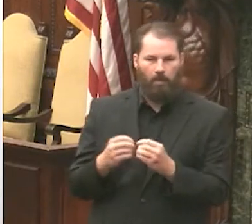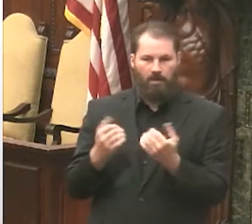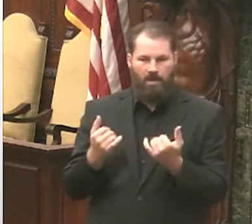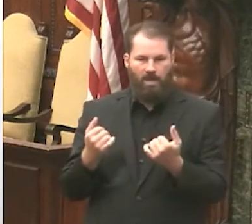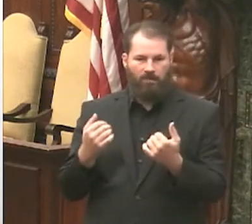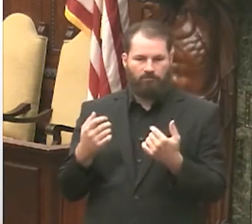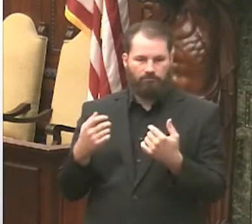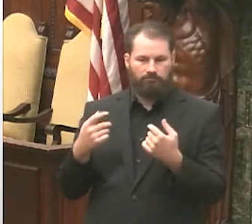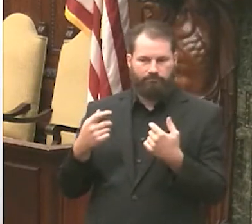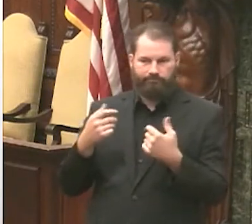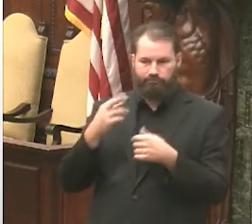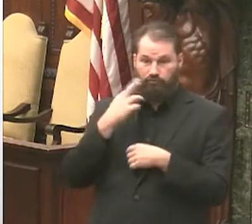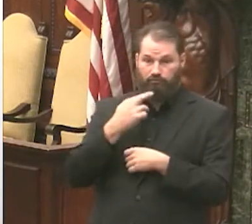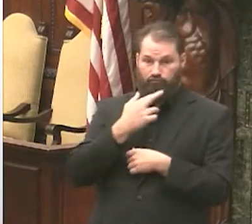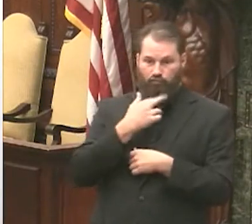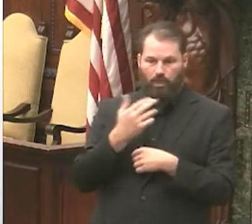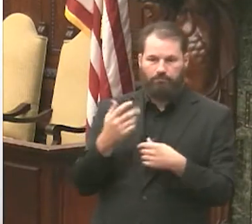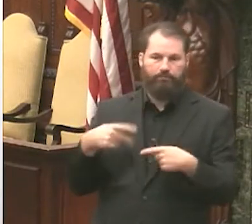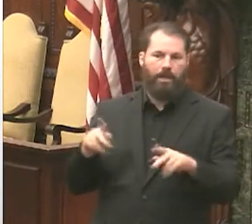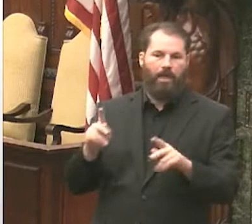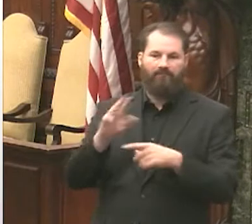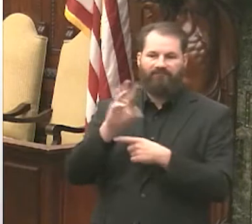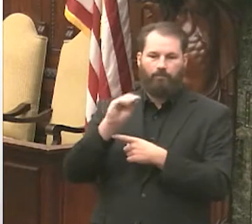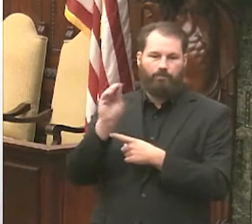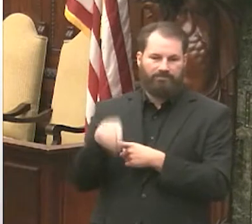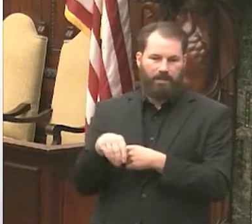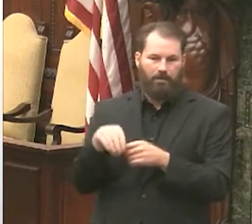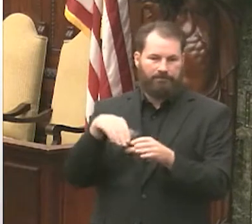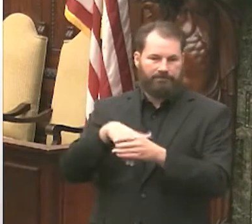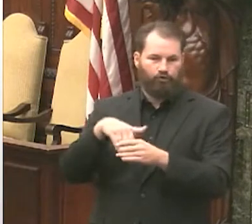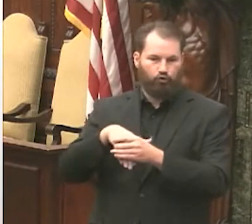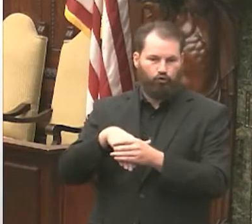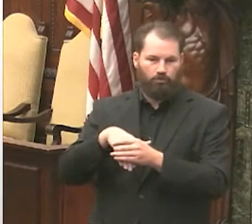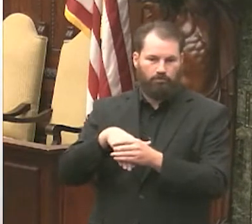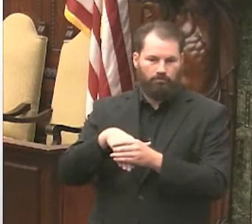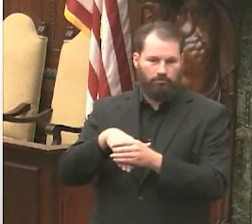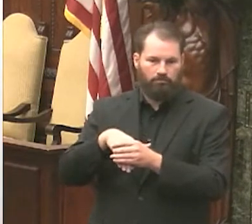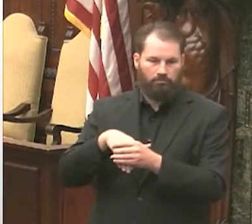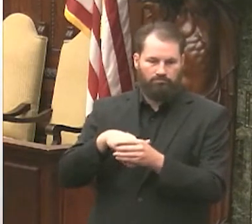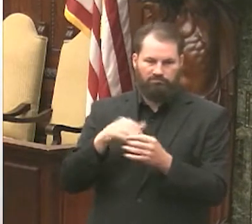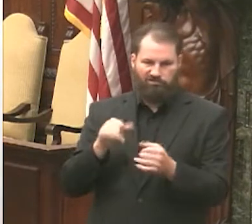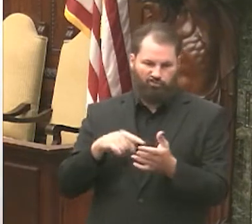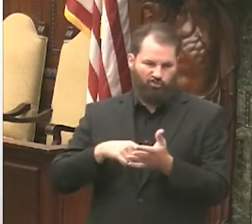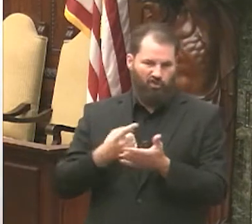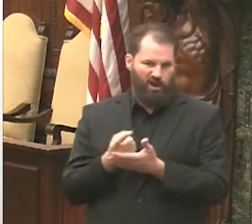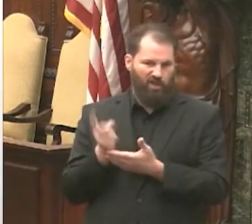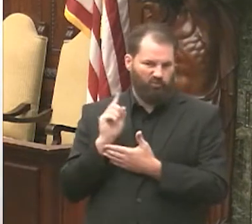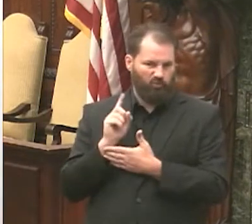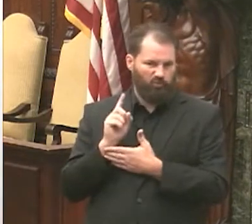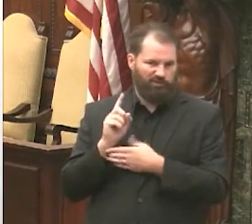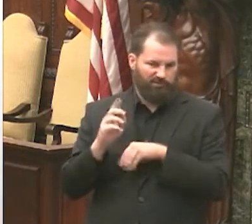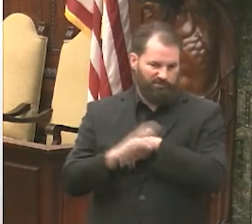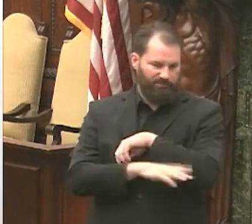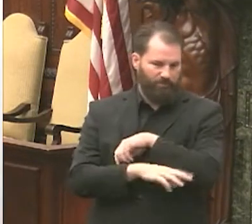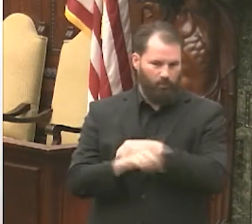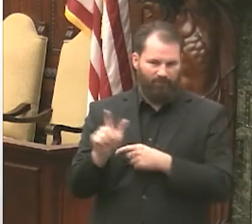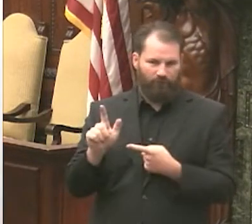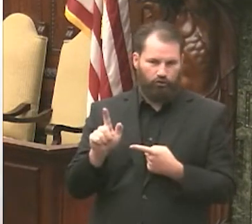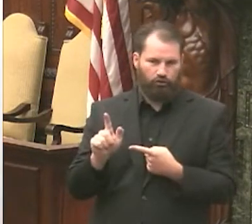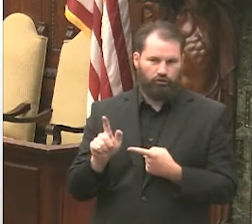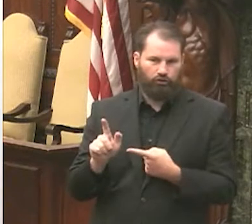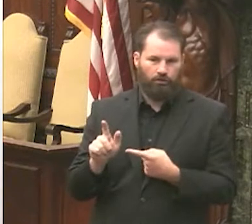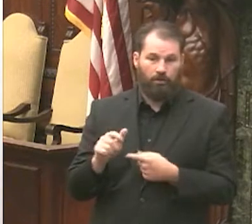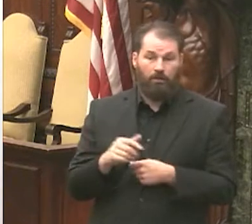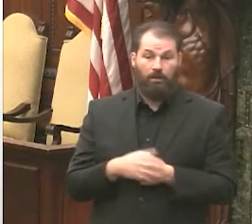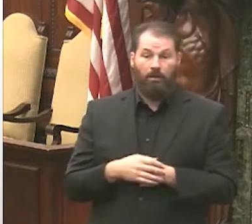50% capacity indoors effective September 21st. Here in Philadelphia, because our case counts have been falling, we will allow